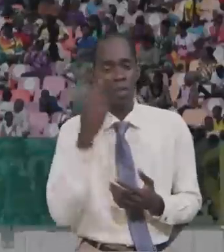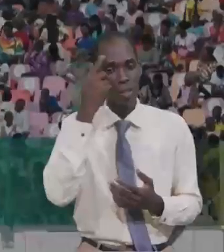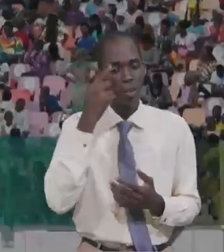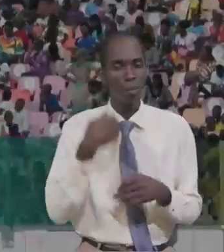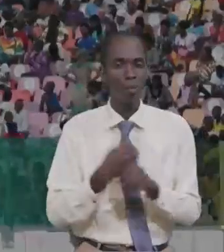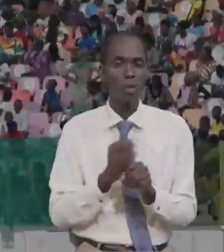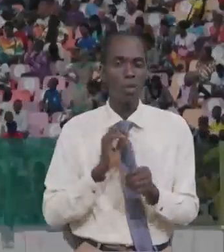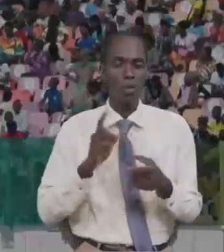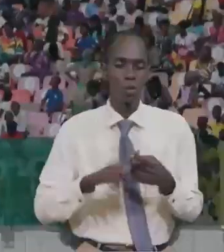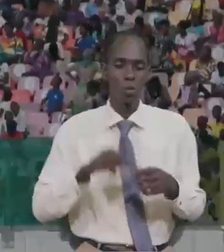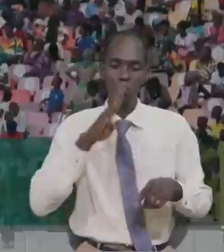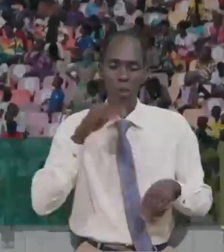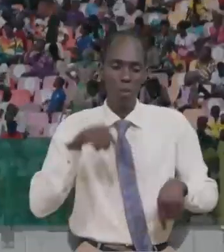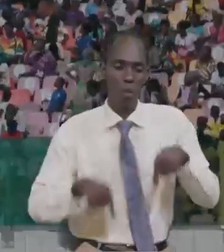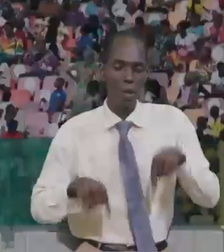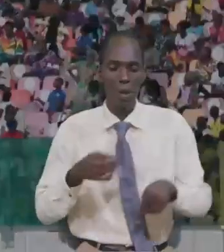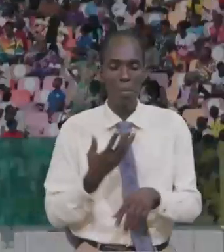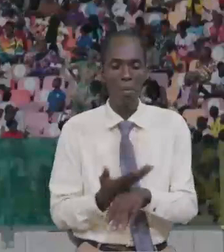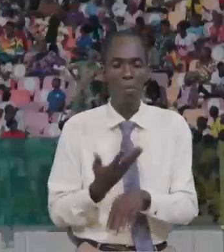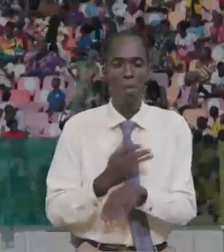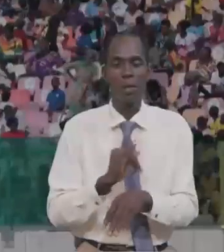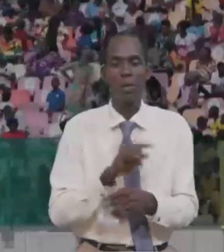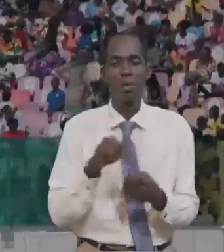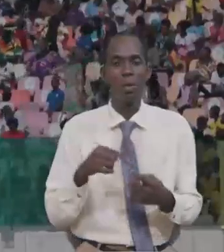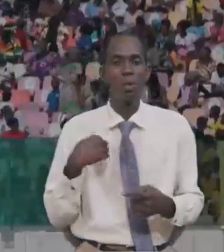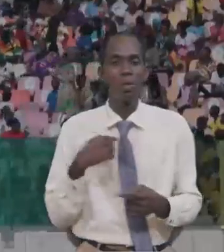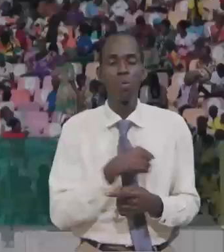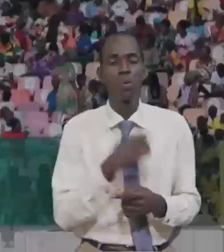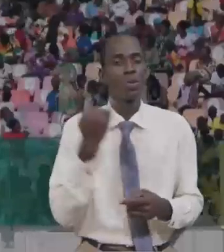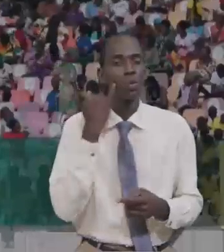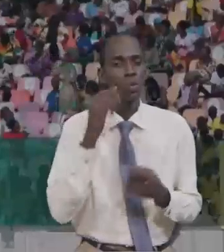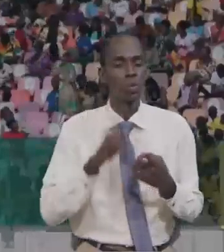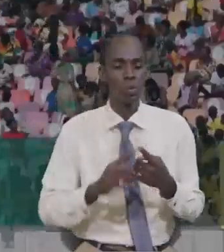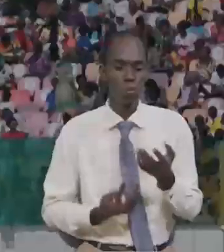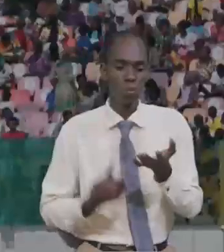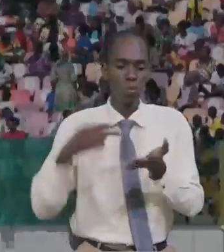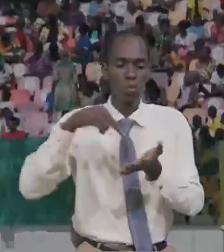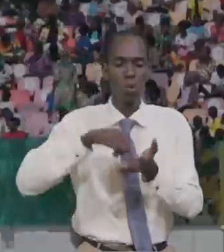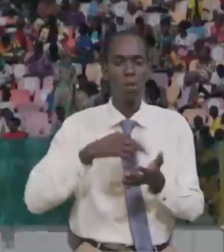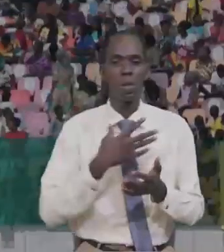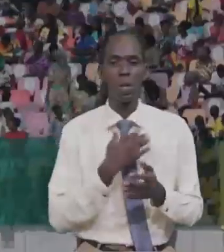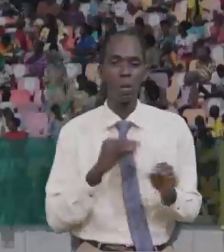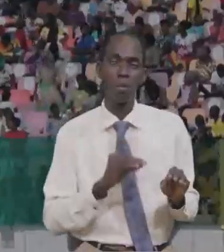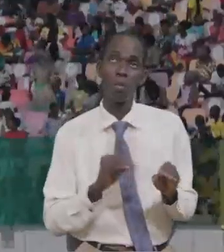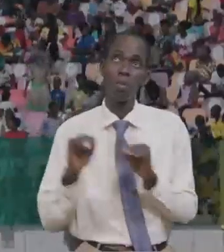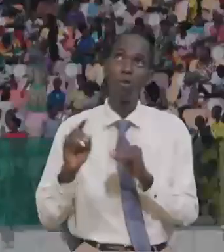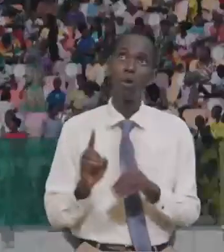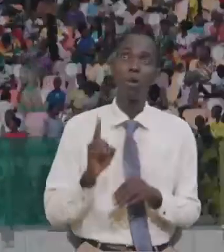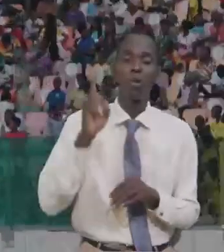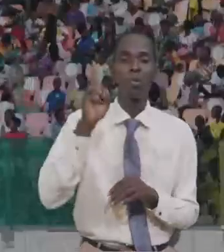life, when I was 10 years to about 15 years, that's what I discovered. But number two,